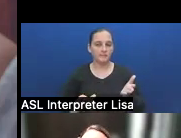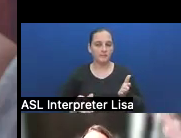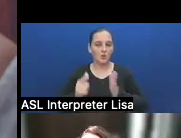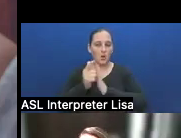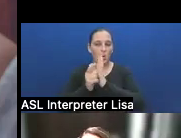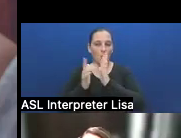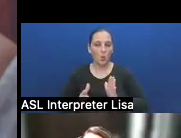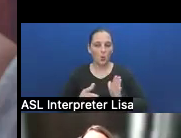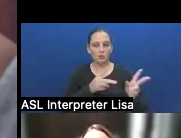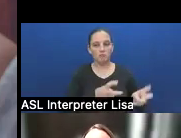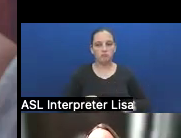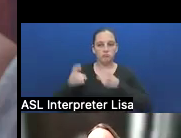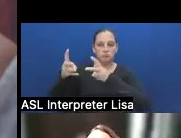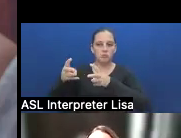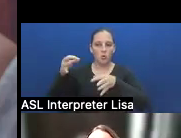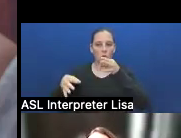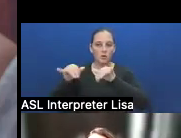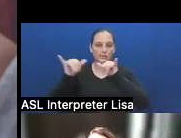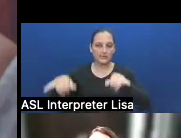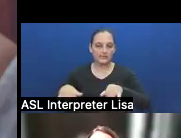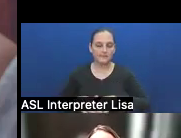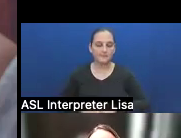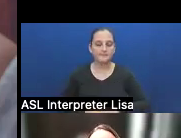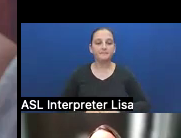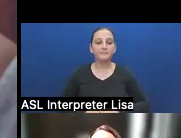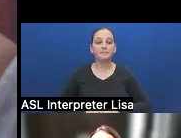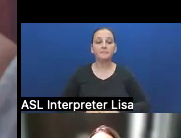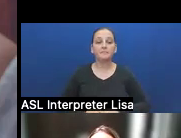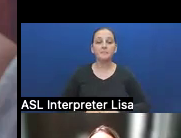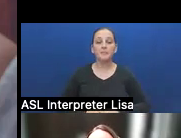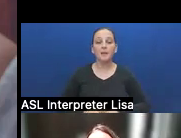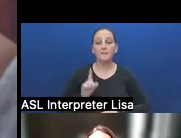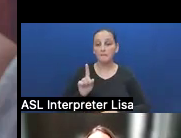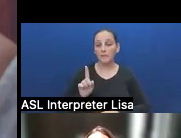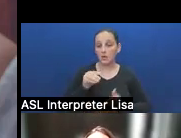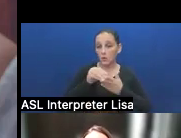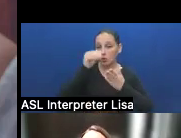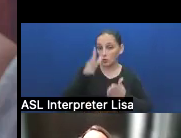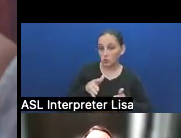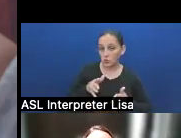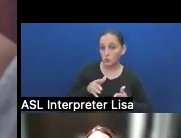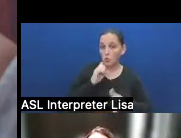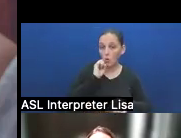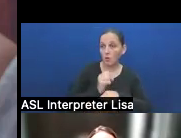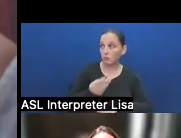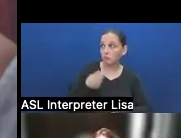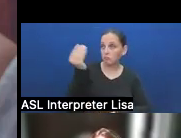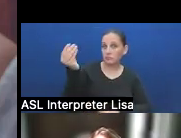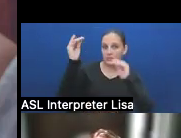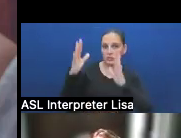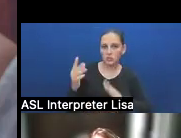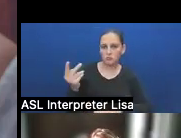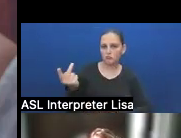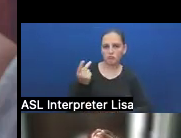uploading it to the court system. But is a student's assignment between an instructor where no one has a disability and no one